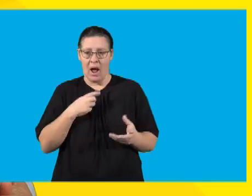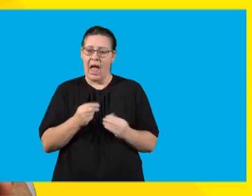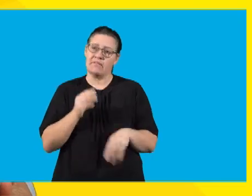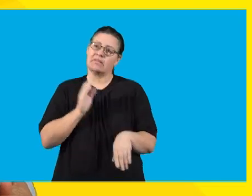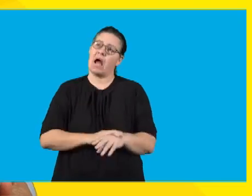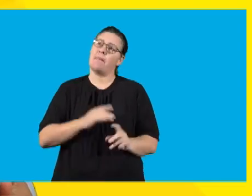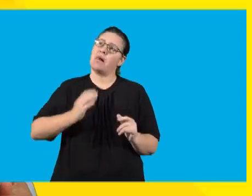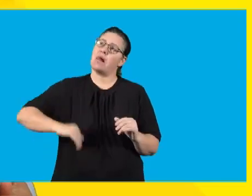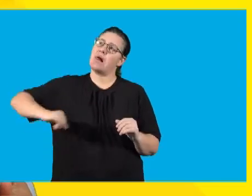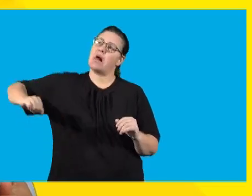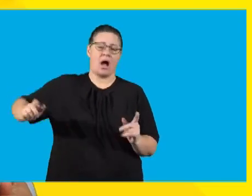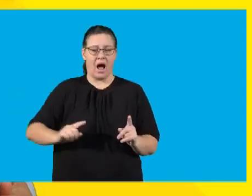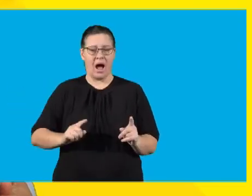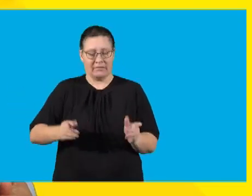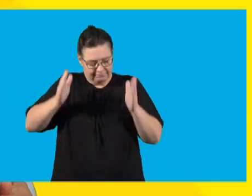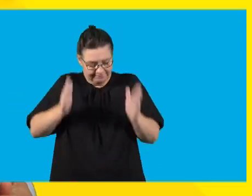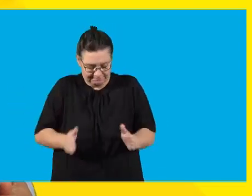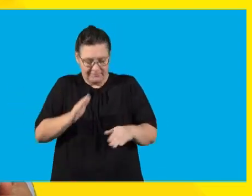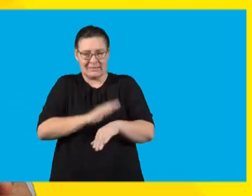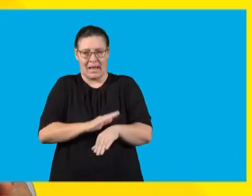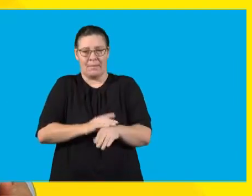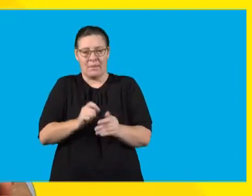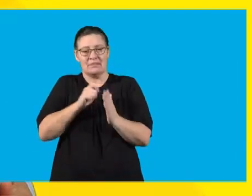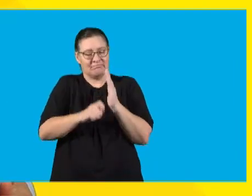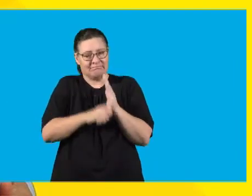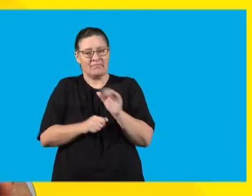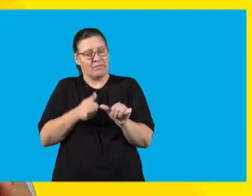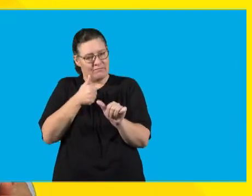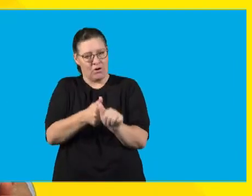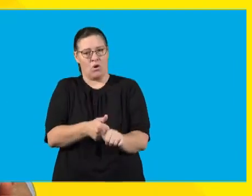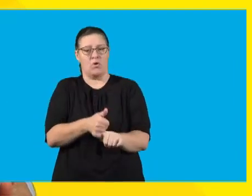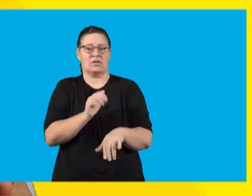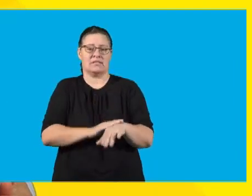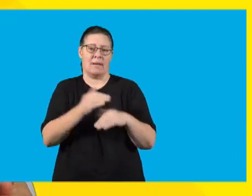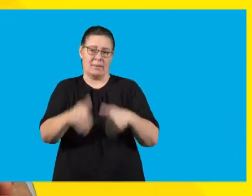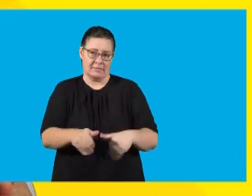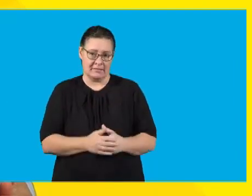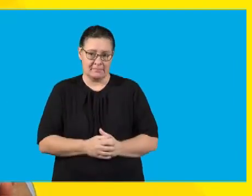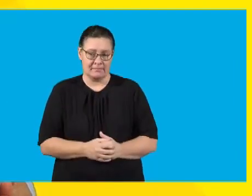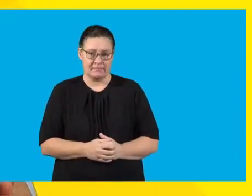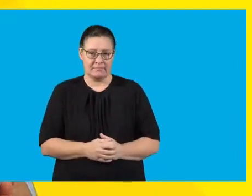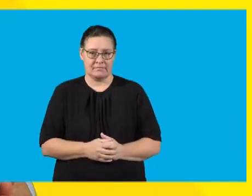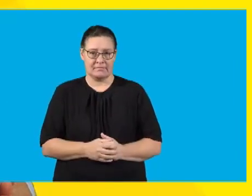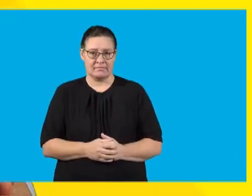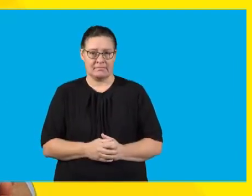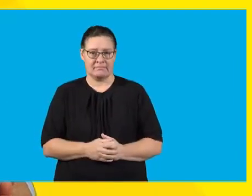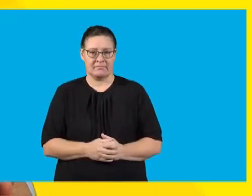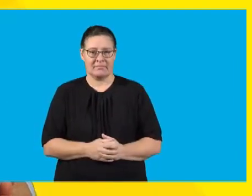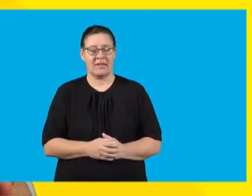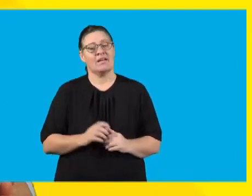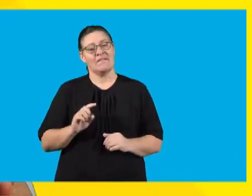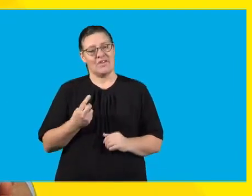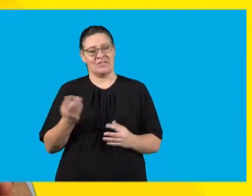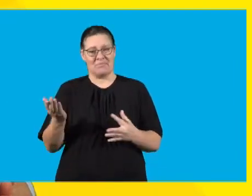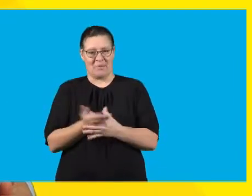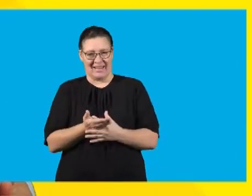area in an exam room, so remember to make sure that you stick to the time limits given to you. And that, learners, takes us